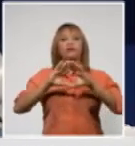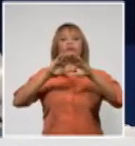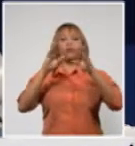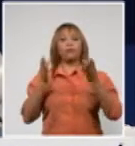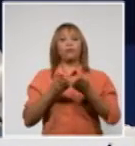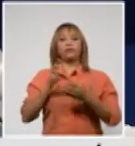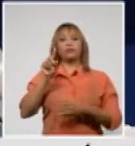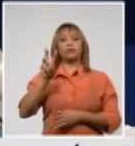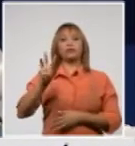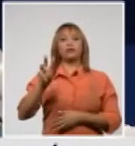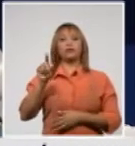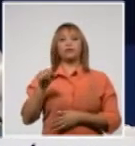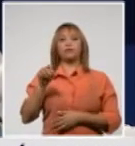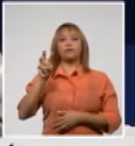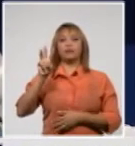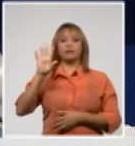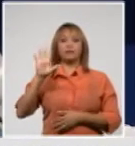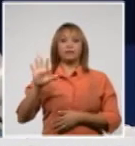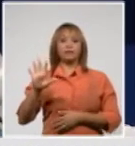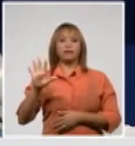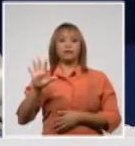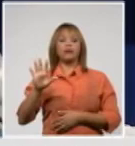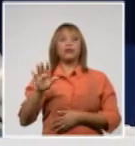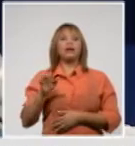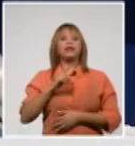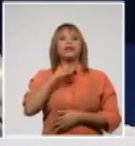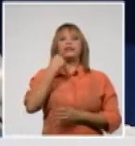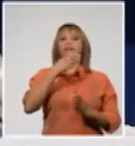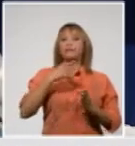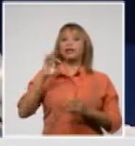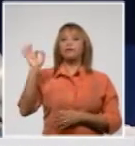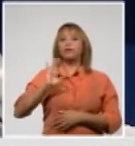2.37%, lower than the global rate of